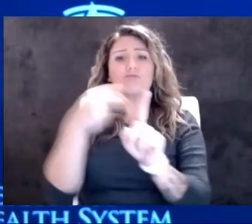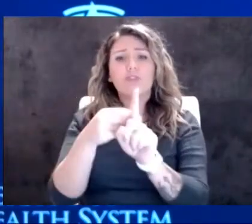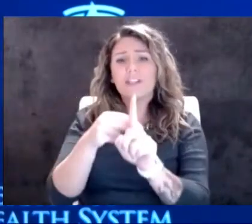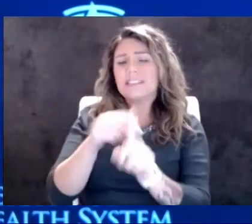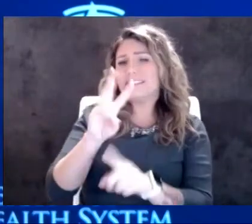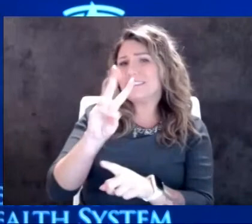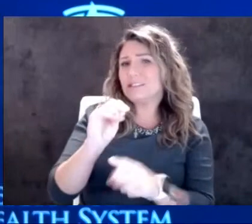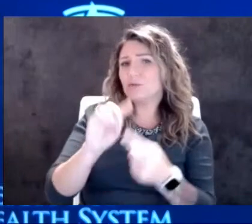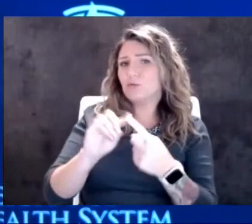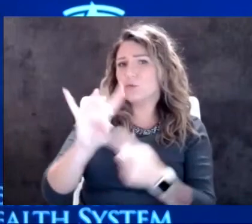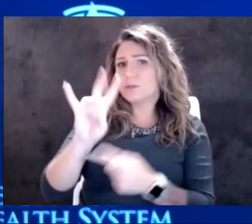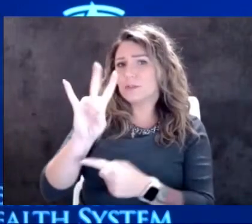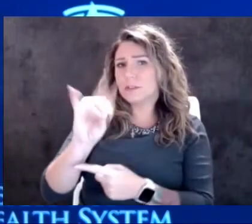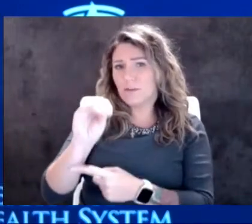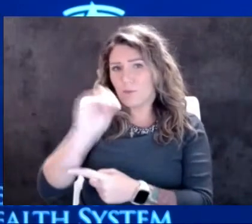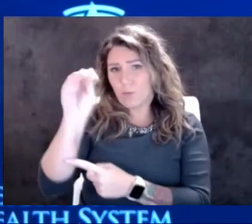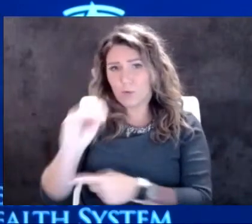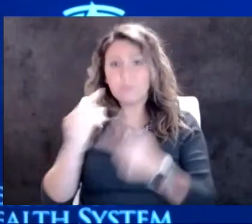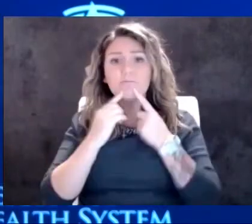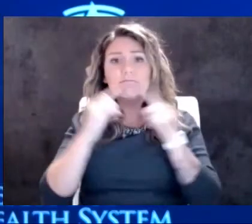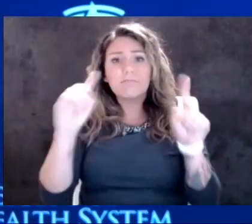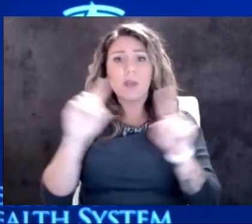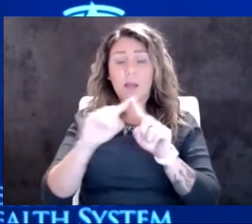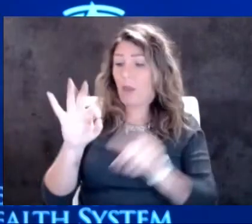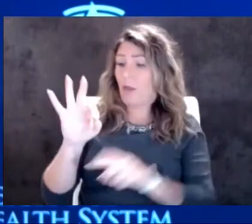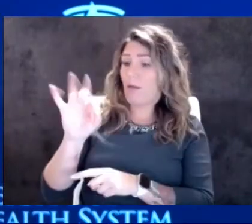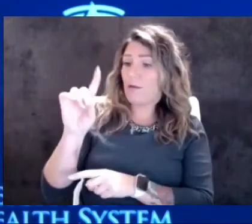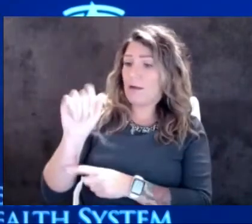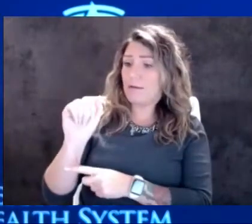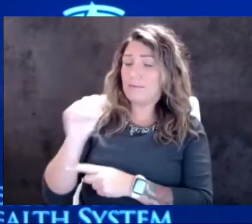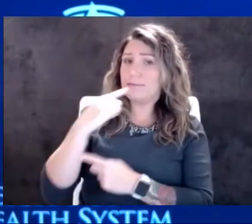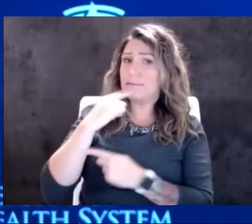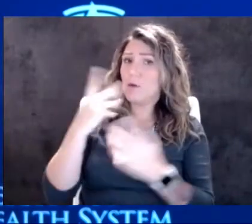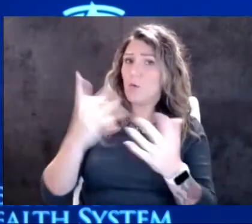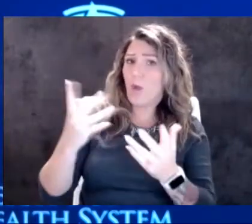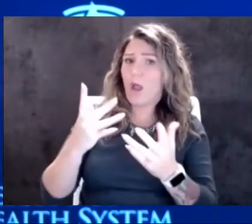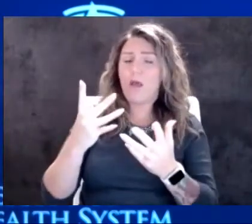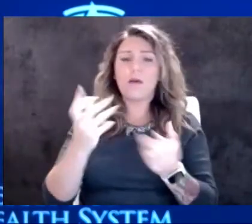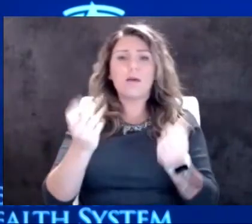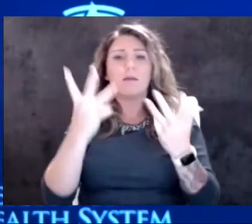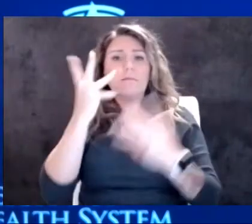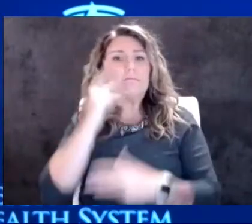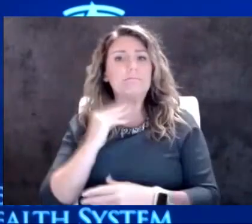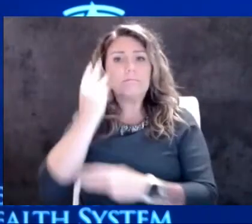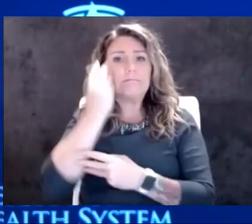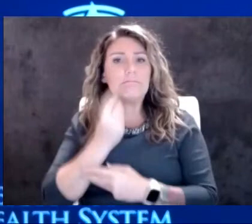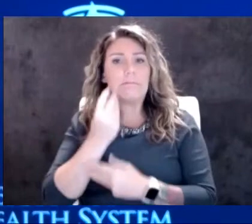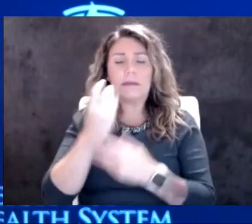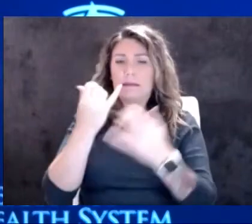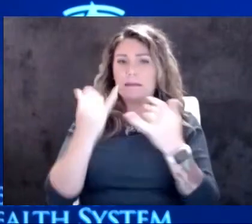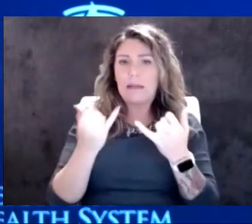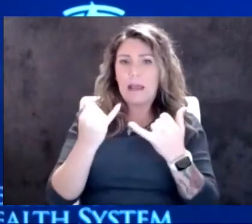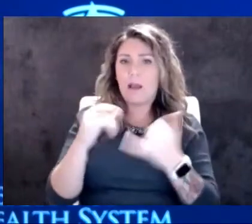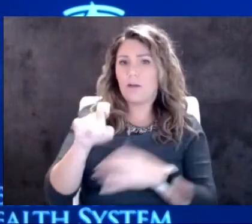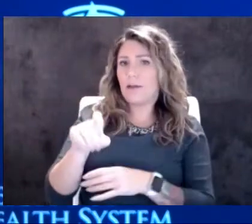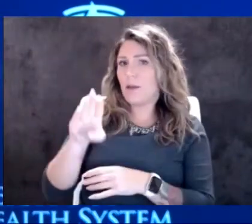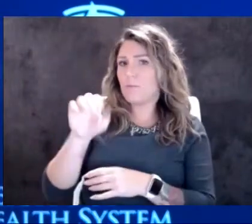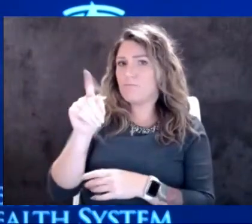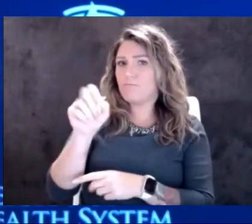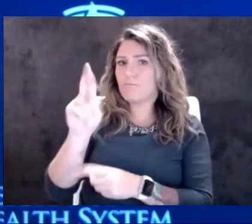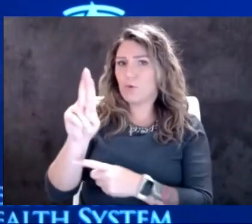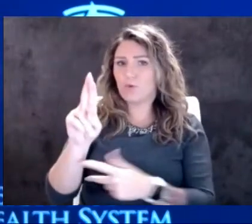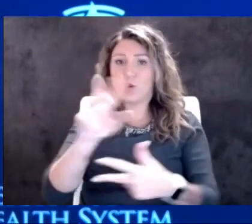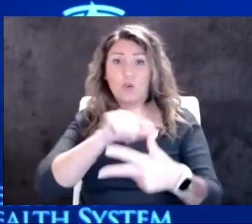is now saying is, look, we've got enough experience that we still want these folks to get a booster as well as 3 shots, so they get a